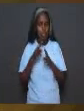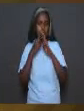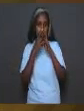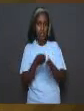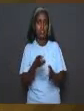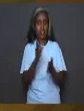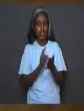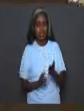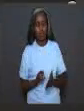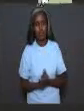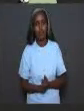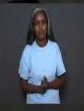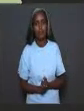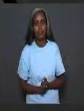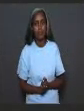down.